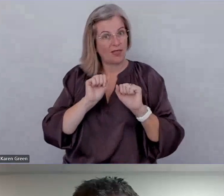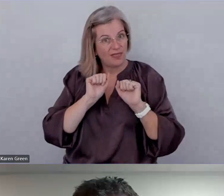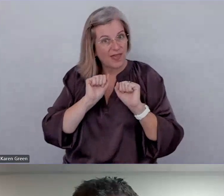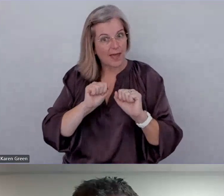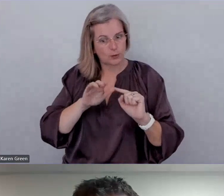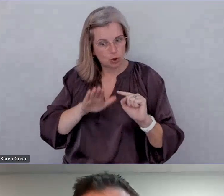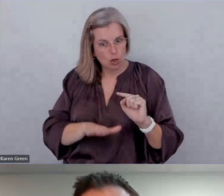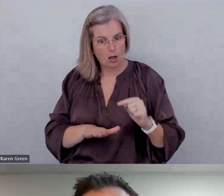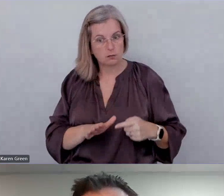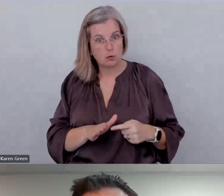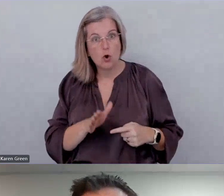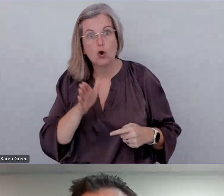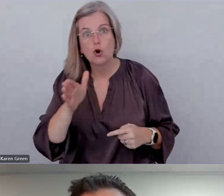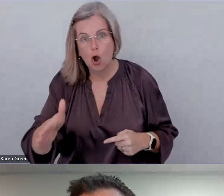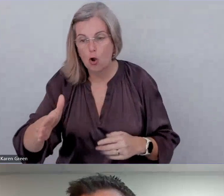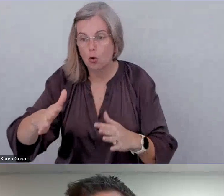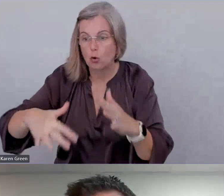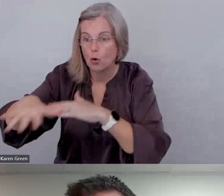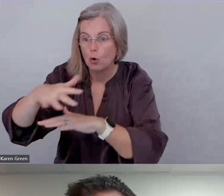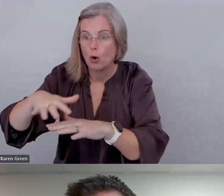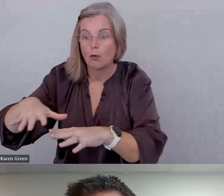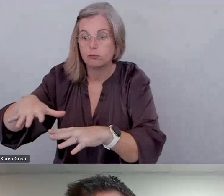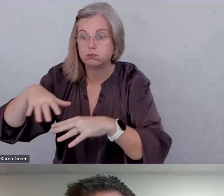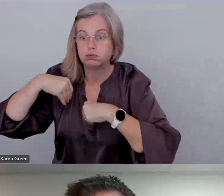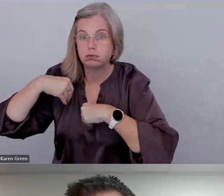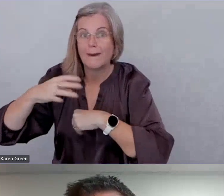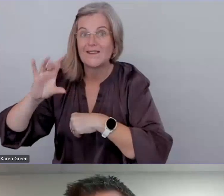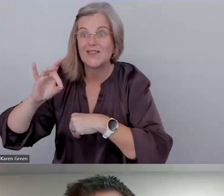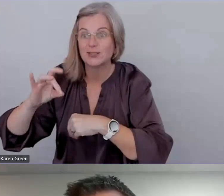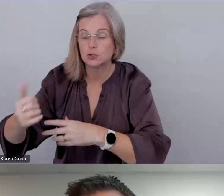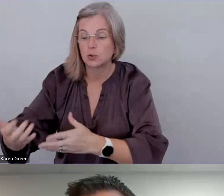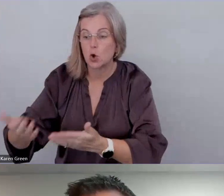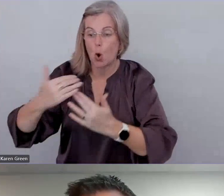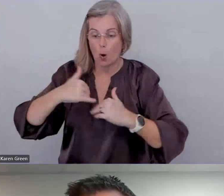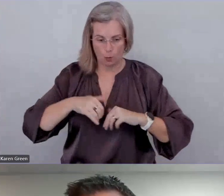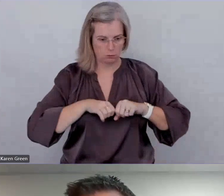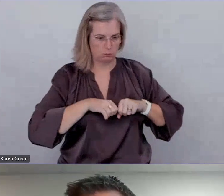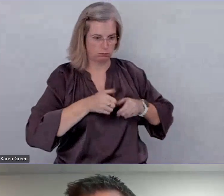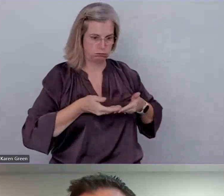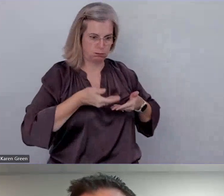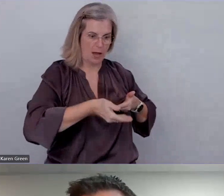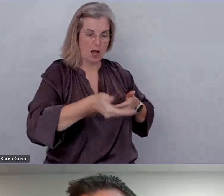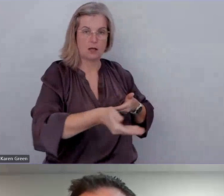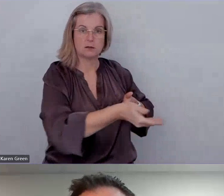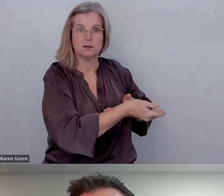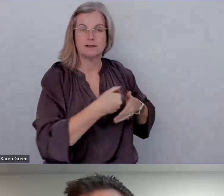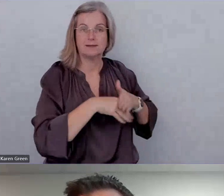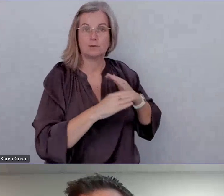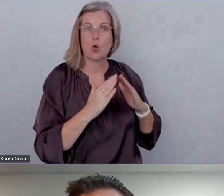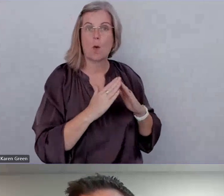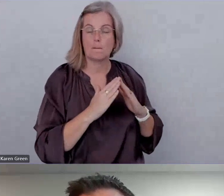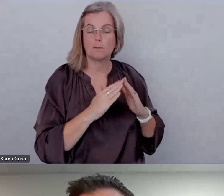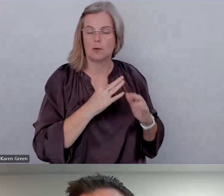where they can bring infection home is risky. And that's without considering if the child is clinically vulnerable themselves. So I think there are a